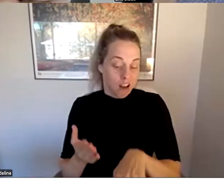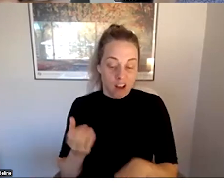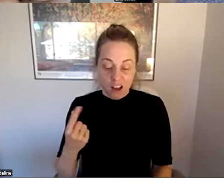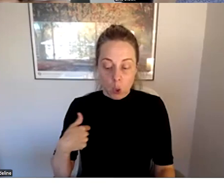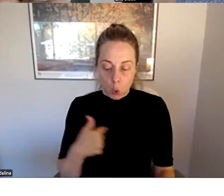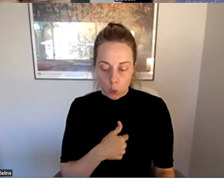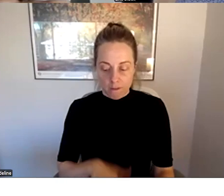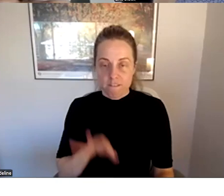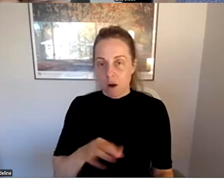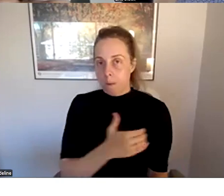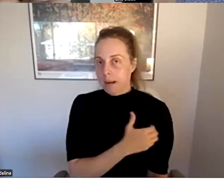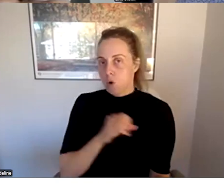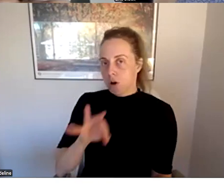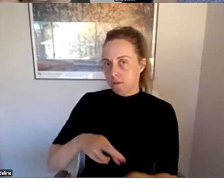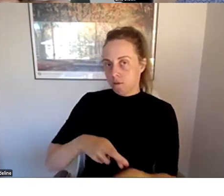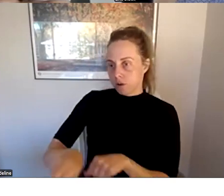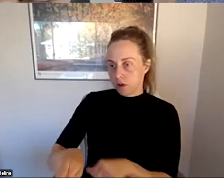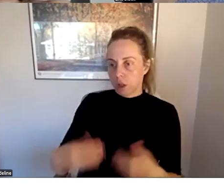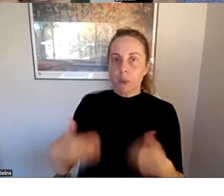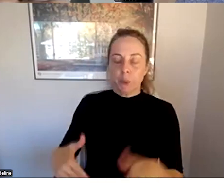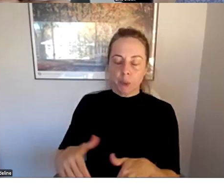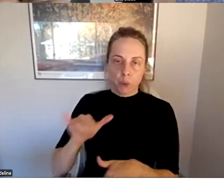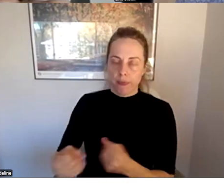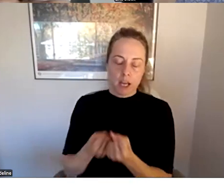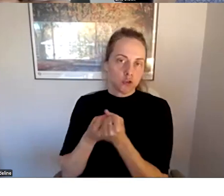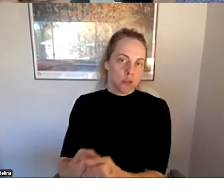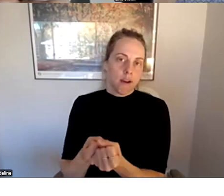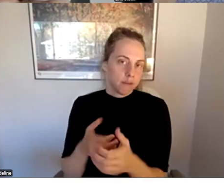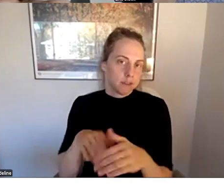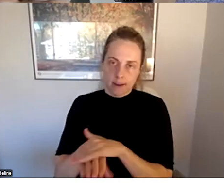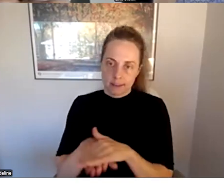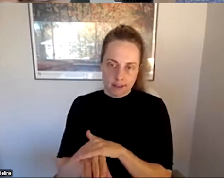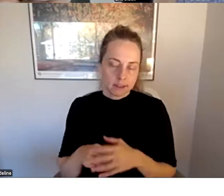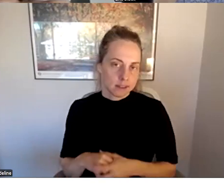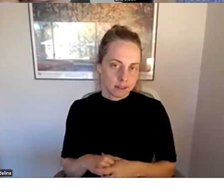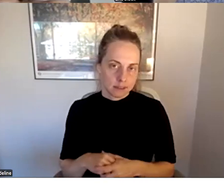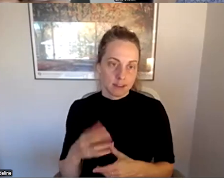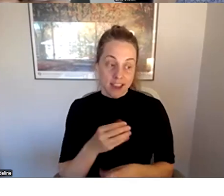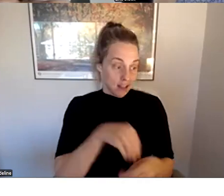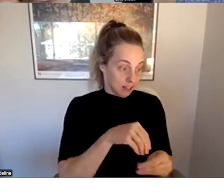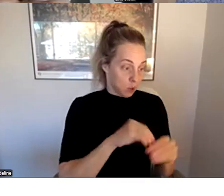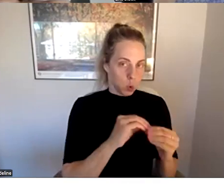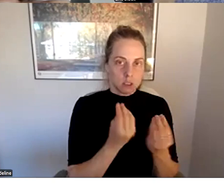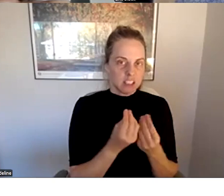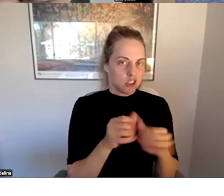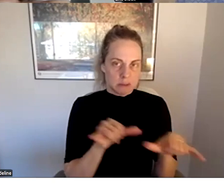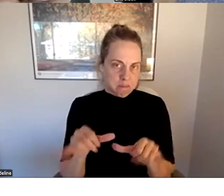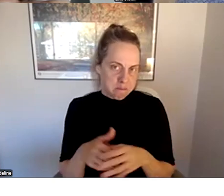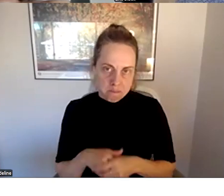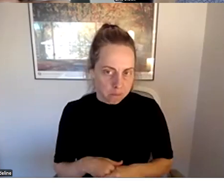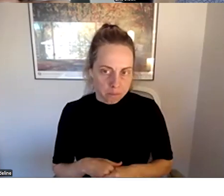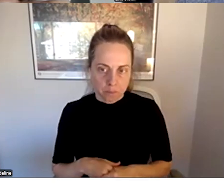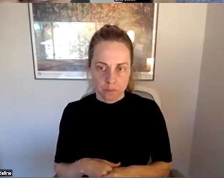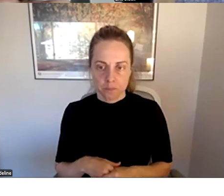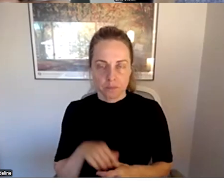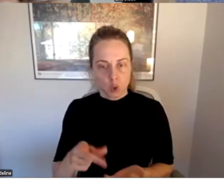is really driving as much access as just what's happening inside of an organization. And so you